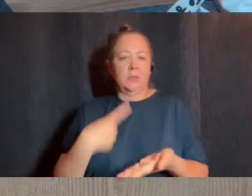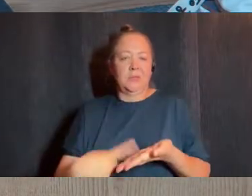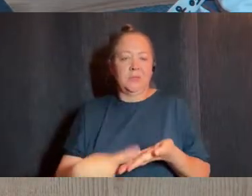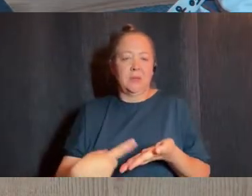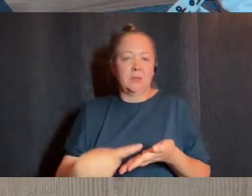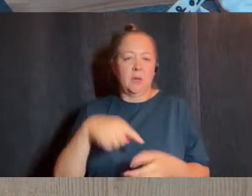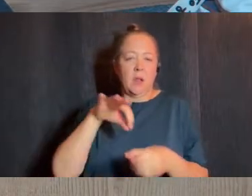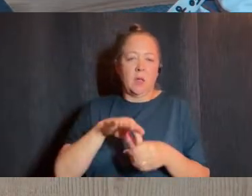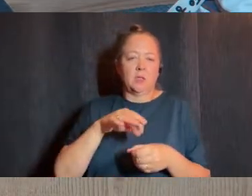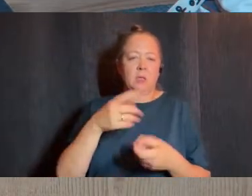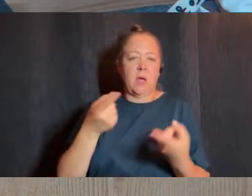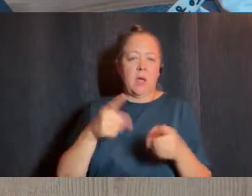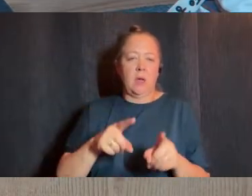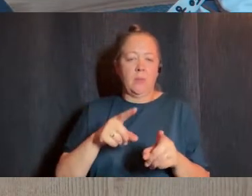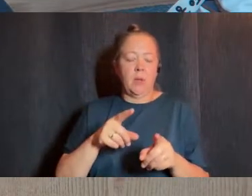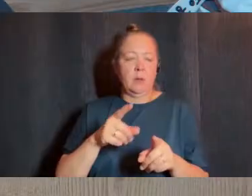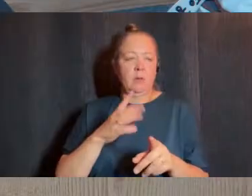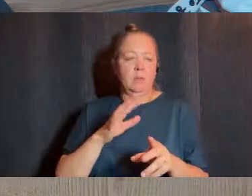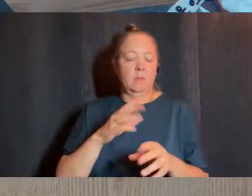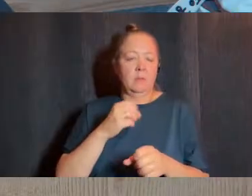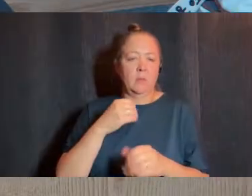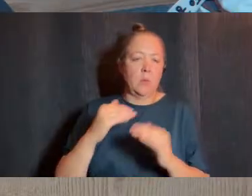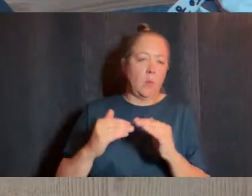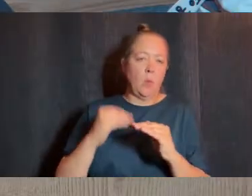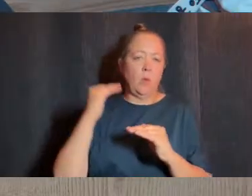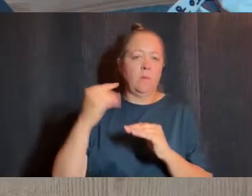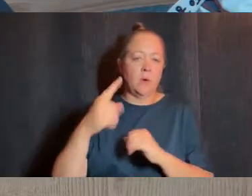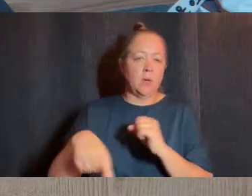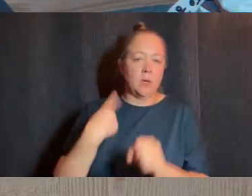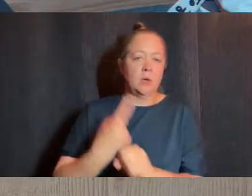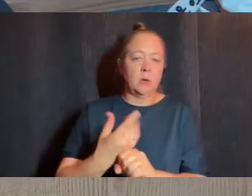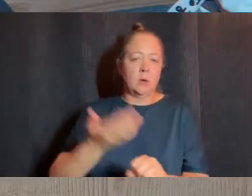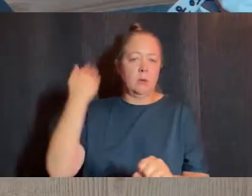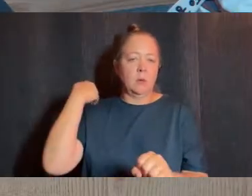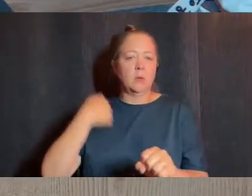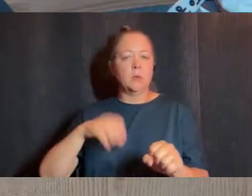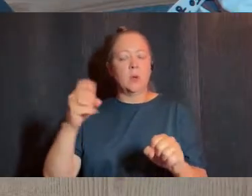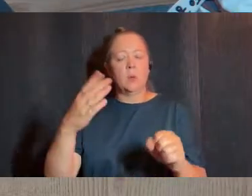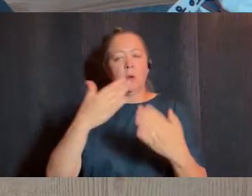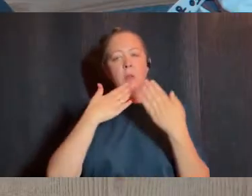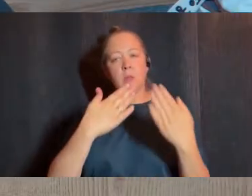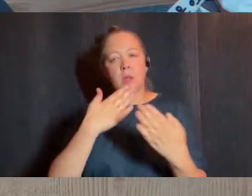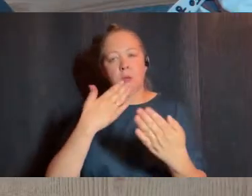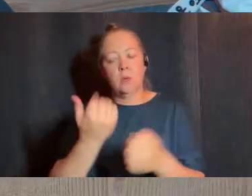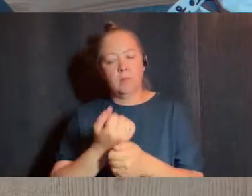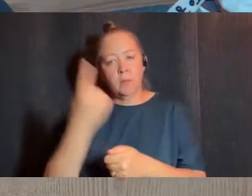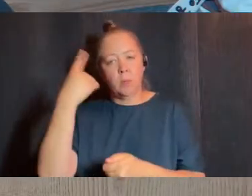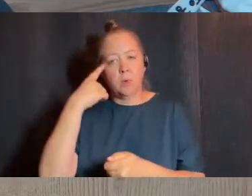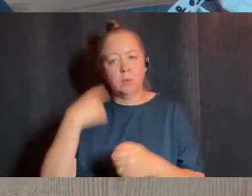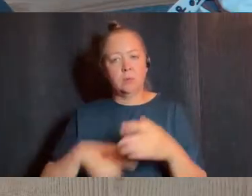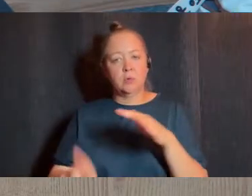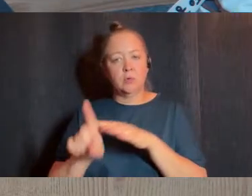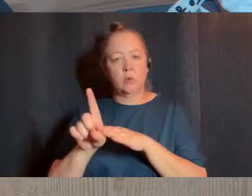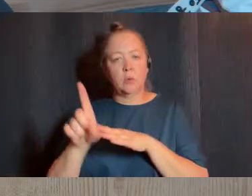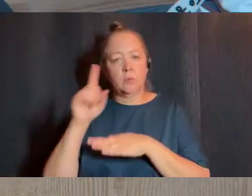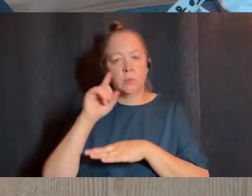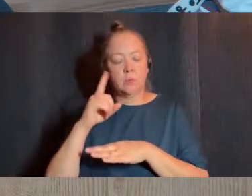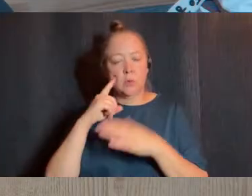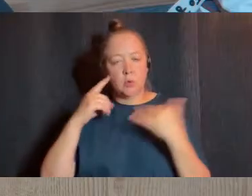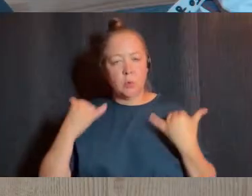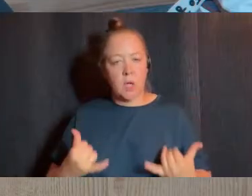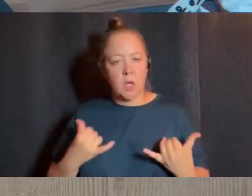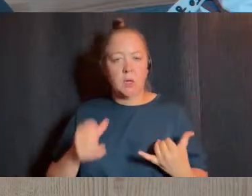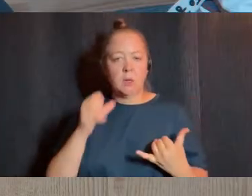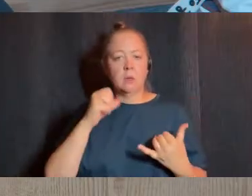So I just want to say thank you to everyone who showed up today, and even in the past month, not just for me, but for